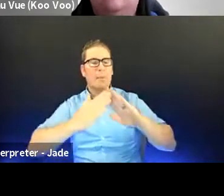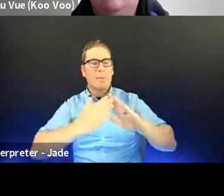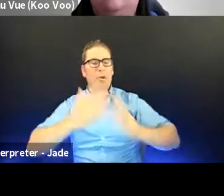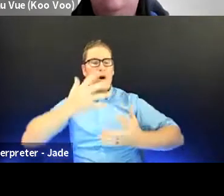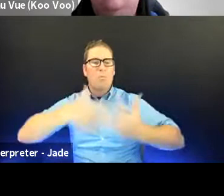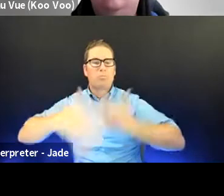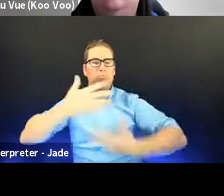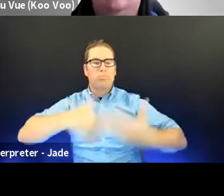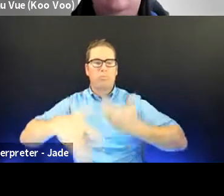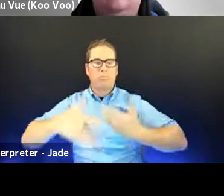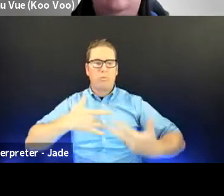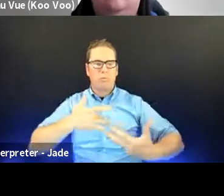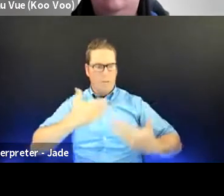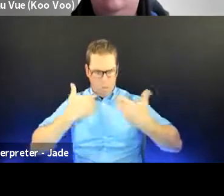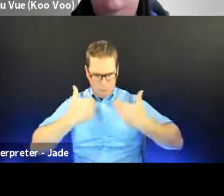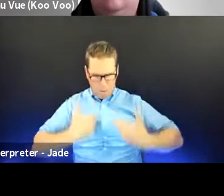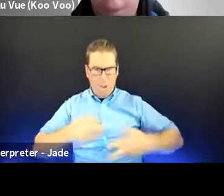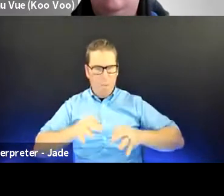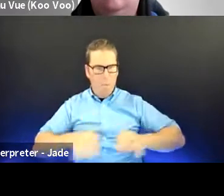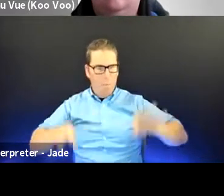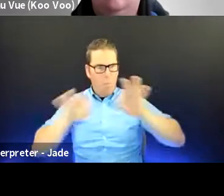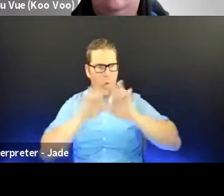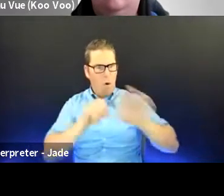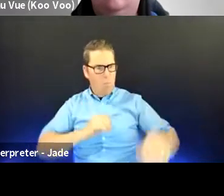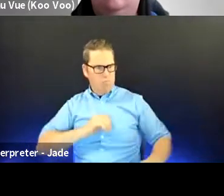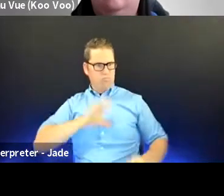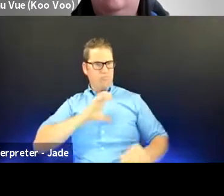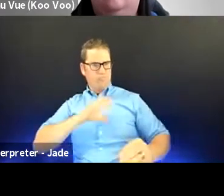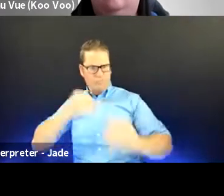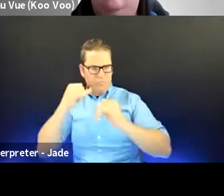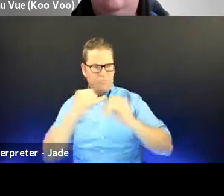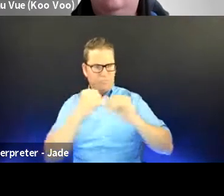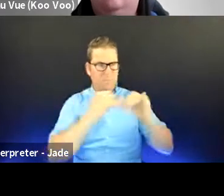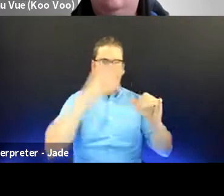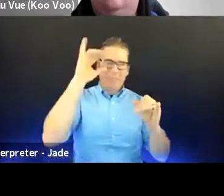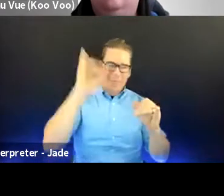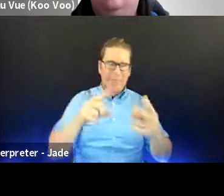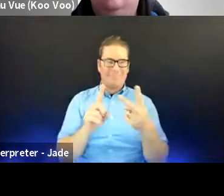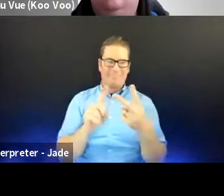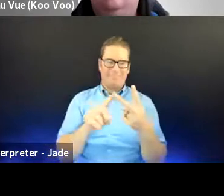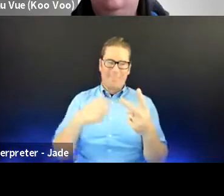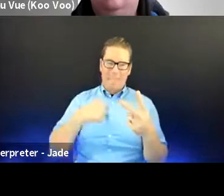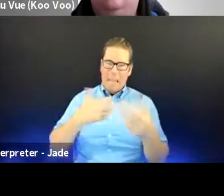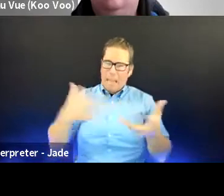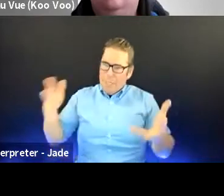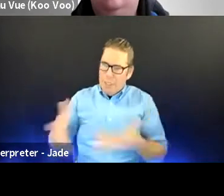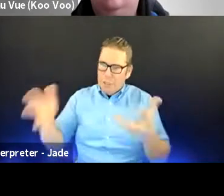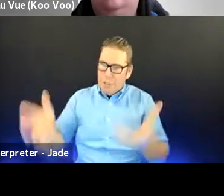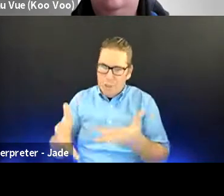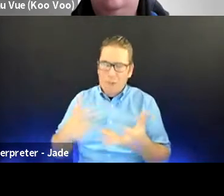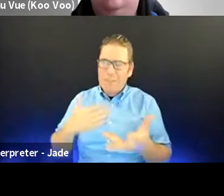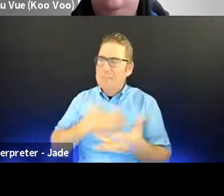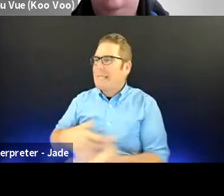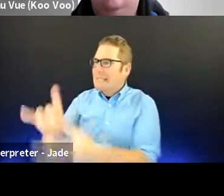And in my classes right now, and also some of my research, I try to create that sense of belonging where the students feel that you are excited, not